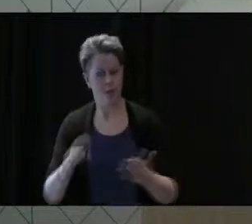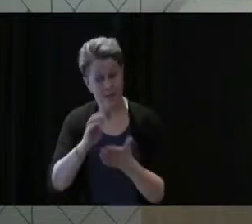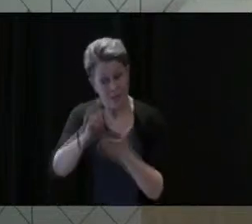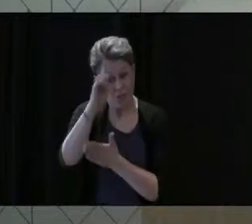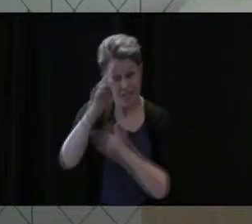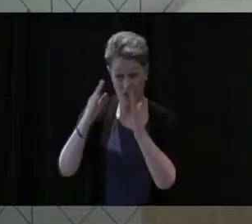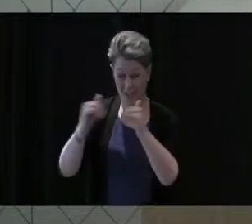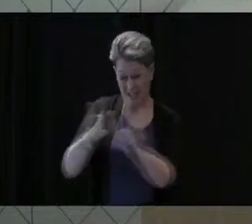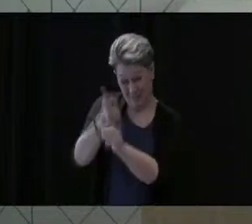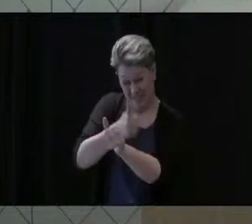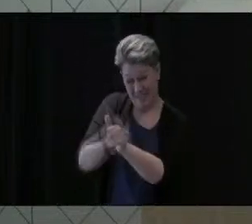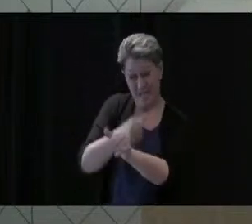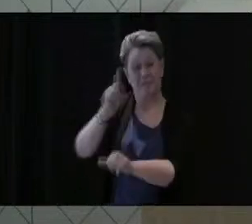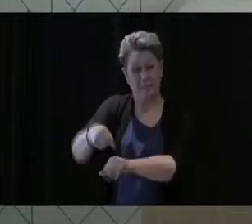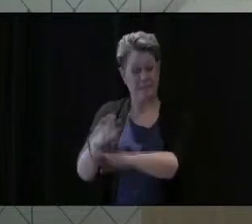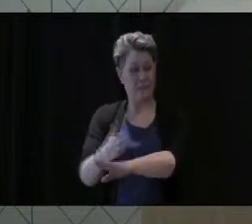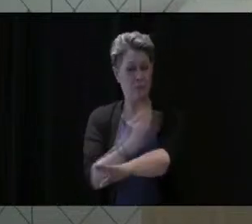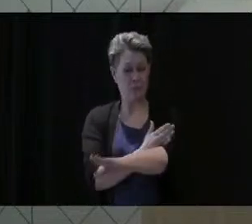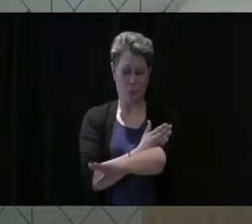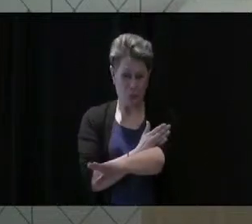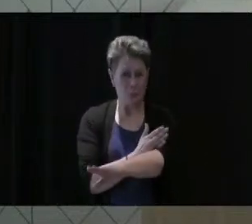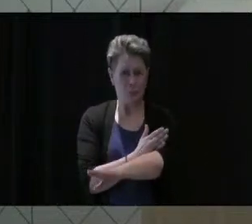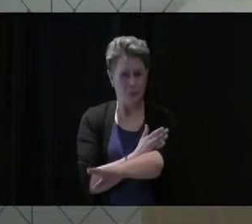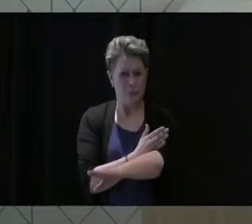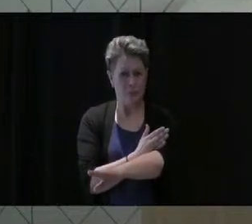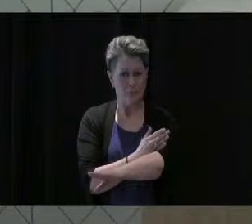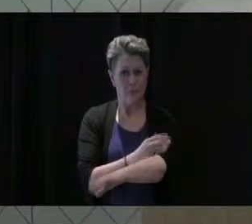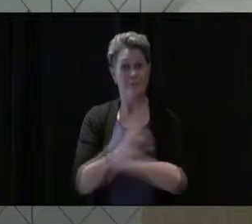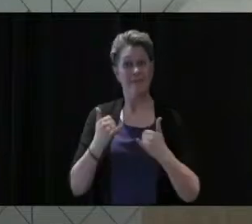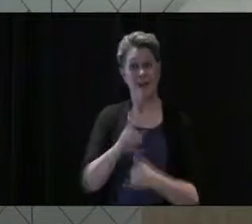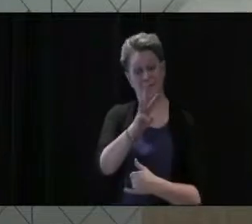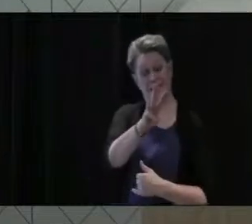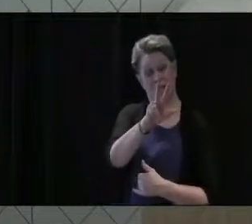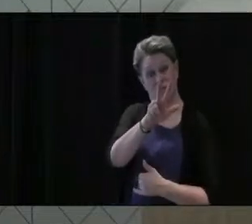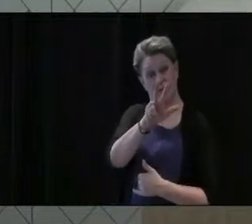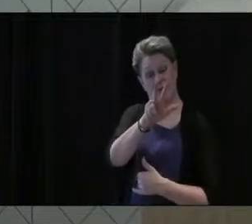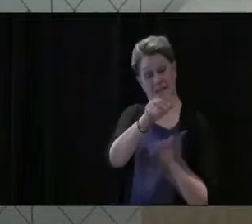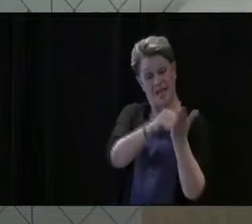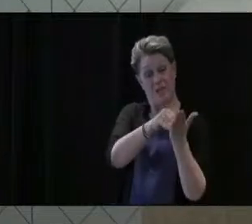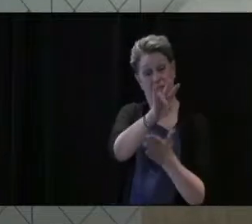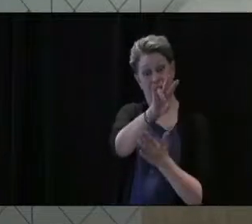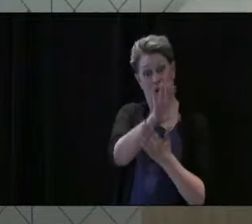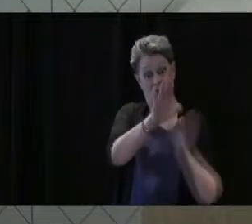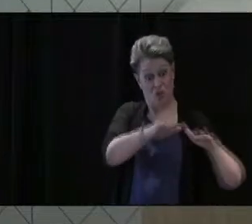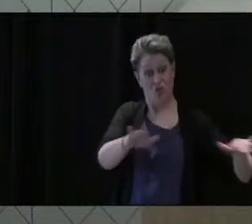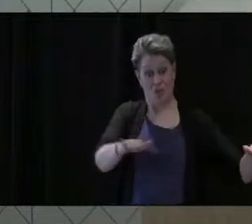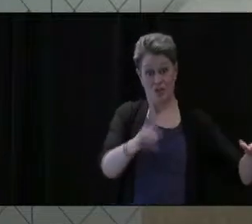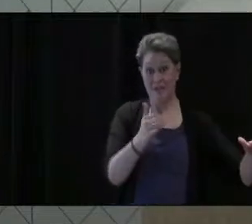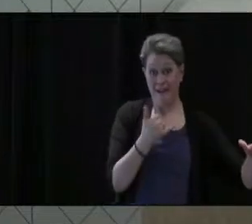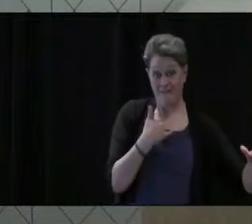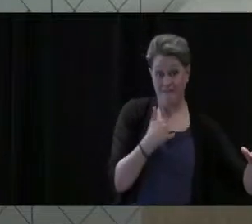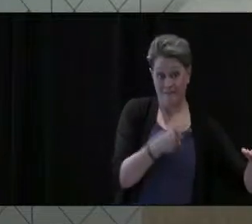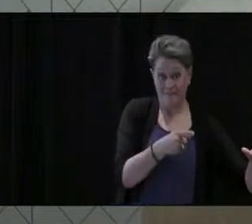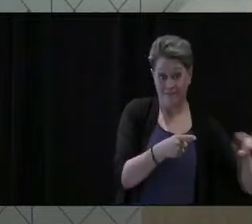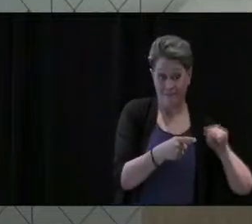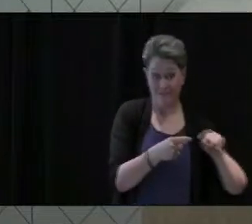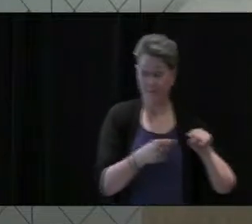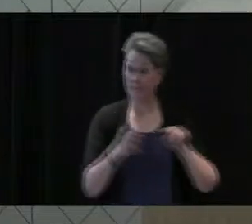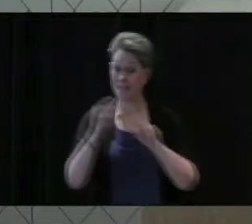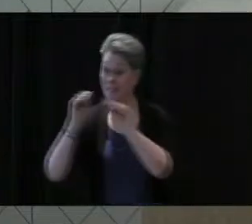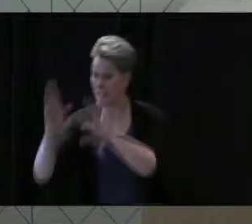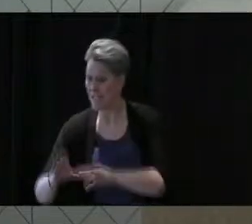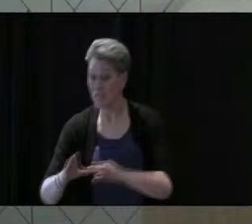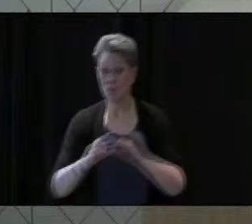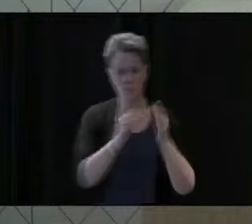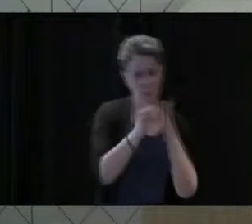better. With only 63,700 children and a very low teacher-pupil